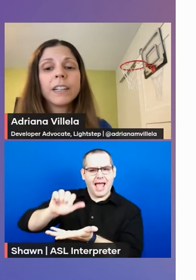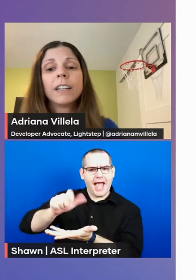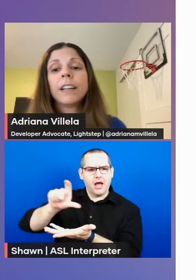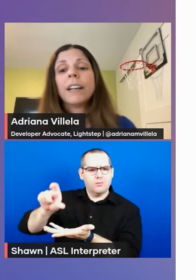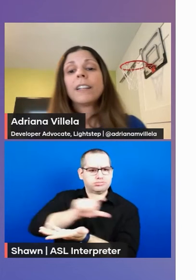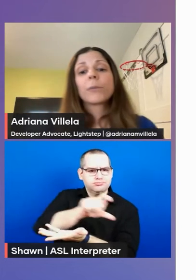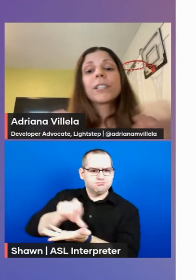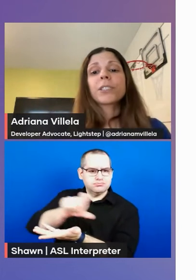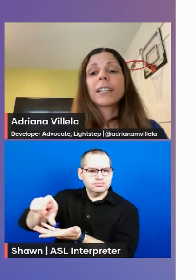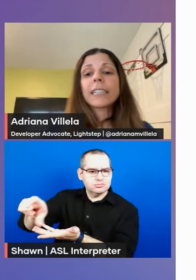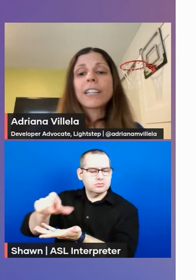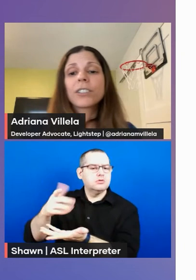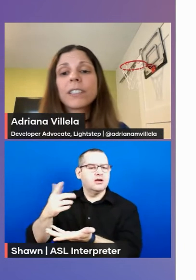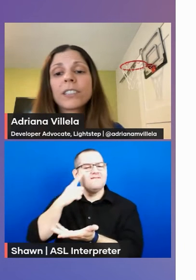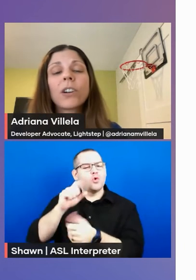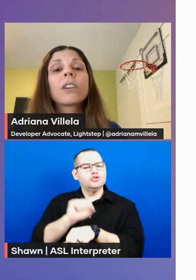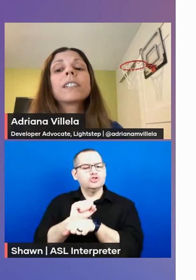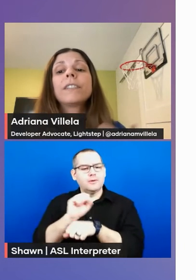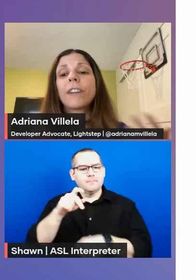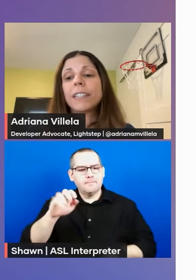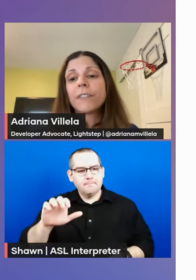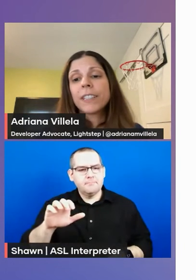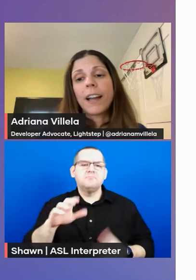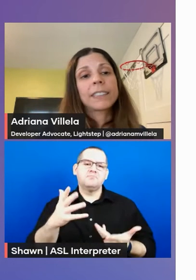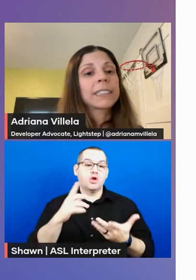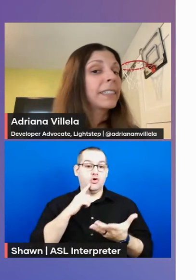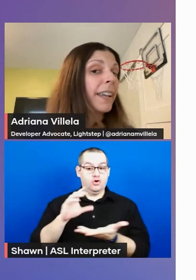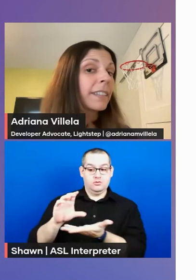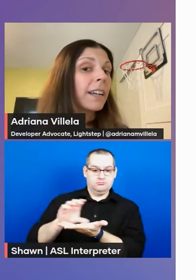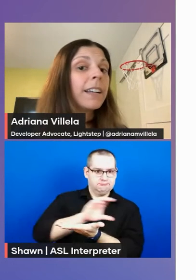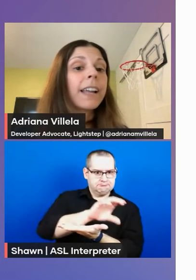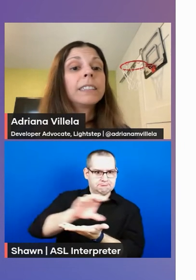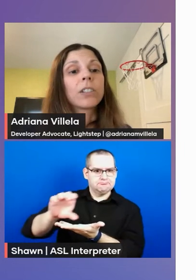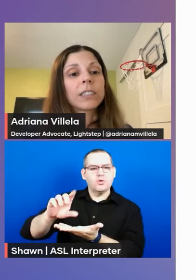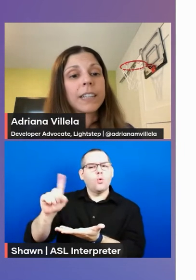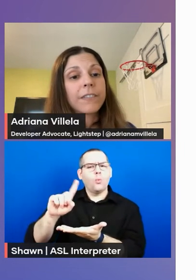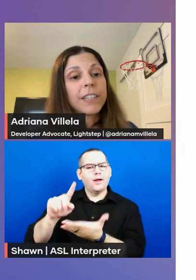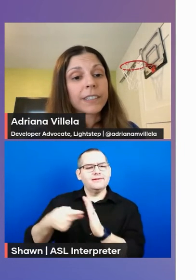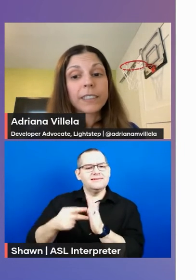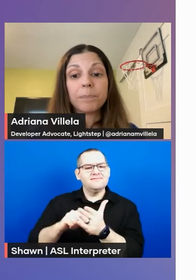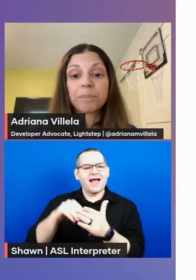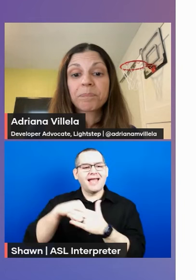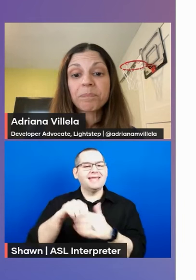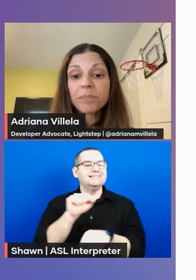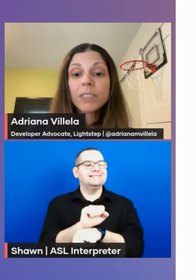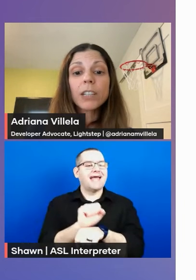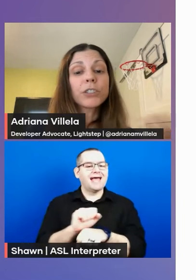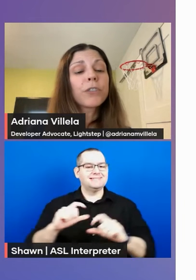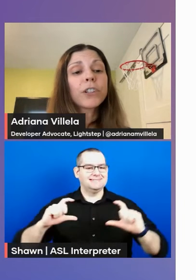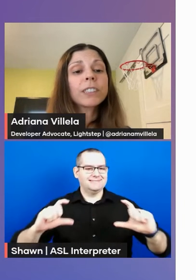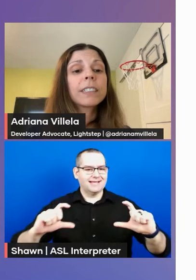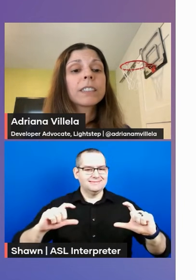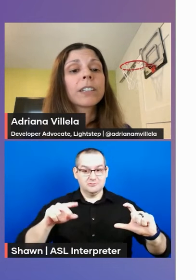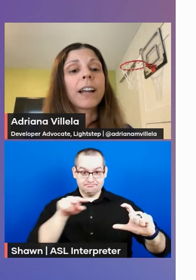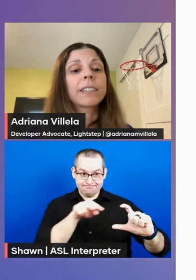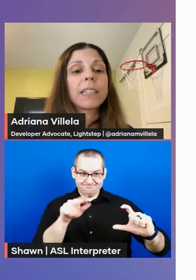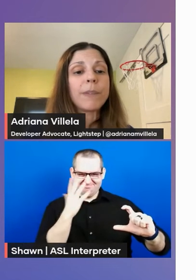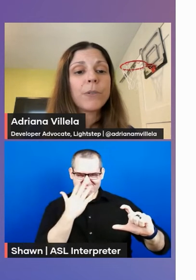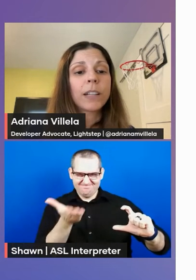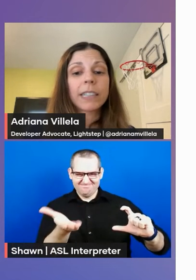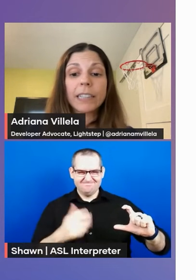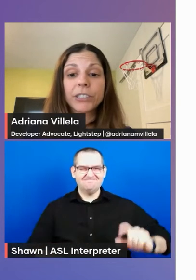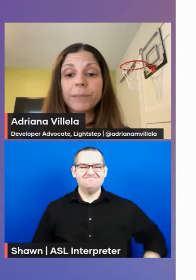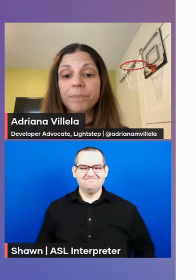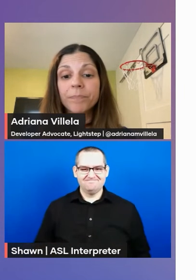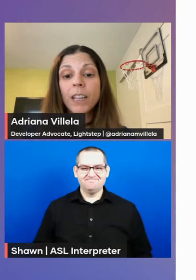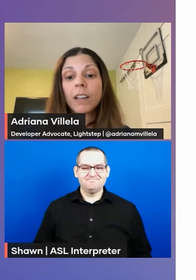spec. Now, resource allocations are defined in the task stanza and look like this. So first, let's look at